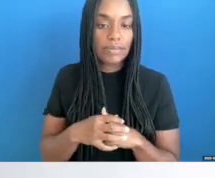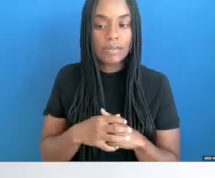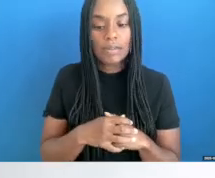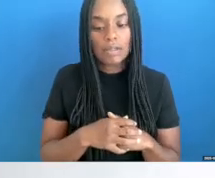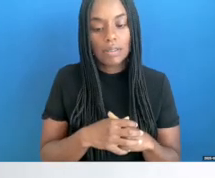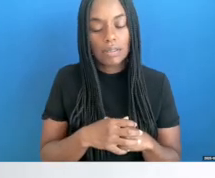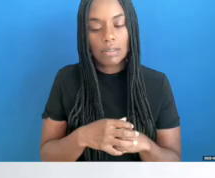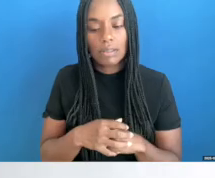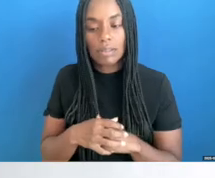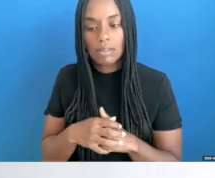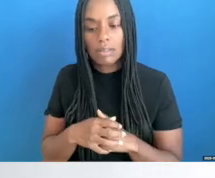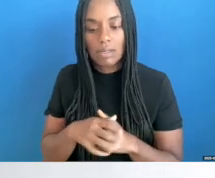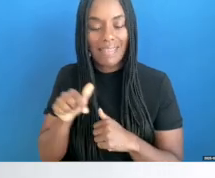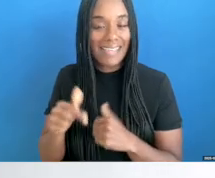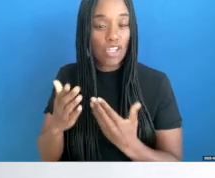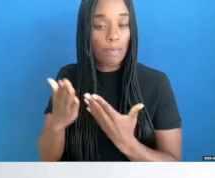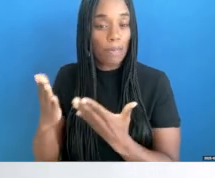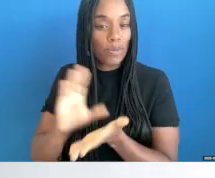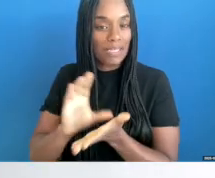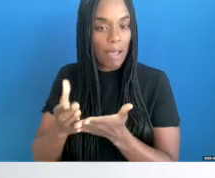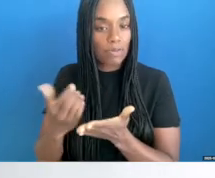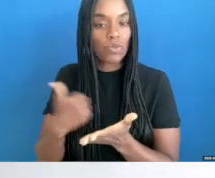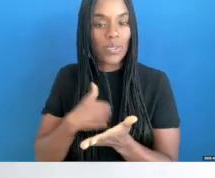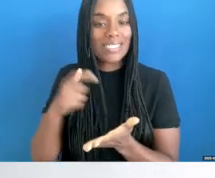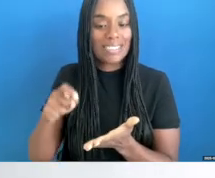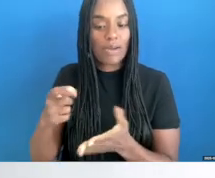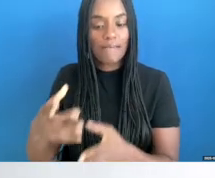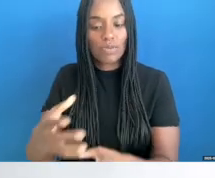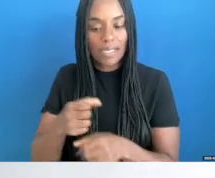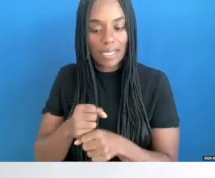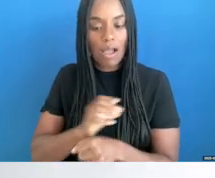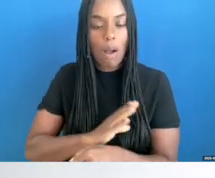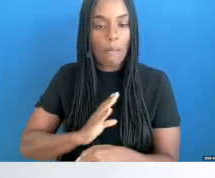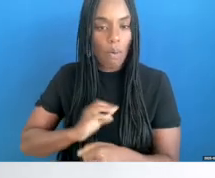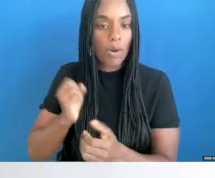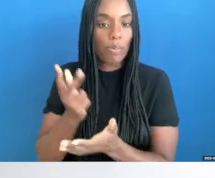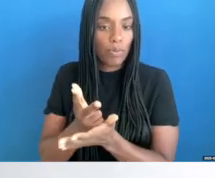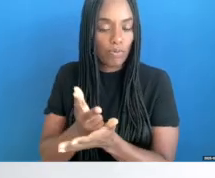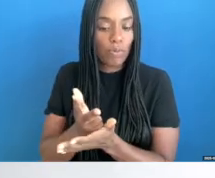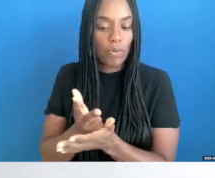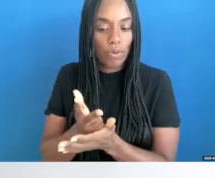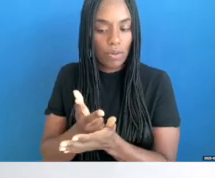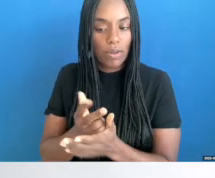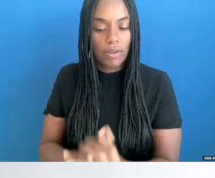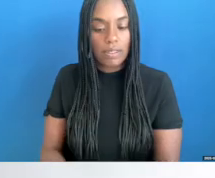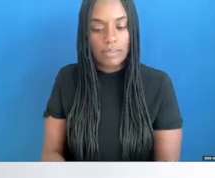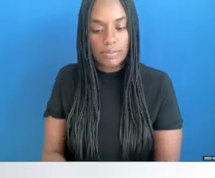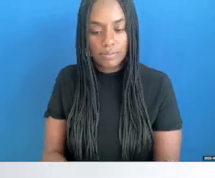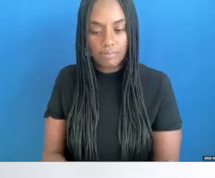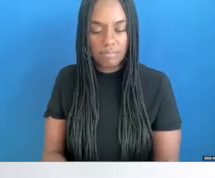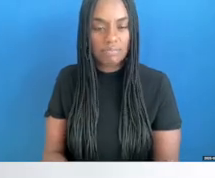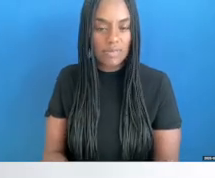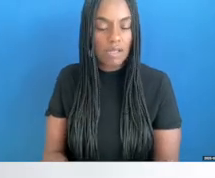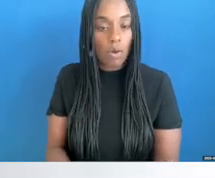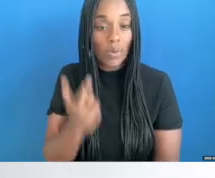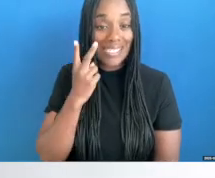Because these are the proposed amounts. We still need to get our board approval when we go to our board. So that's in the November